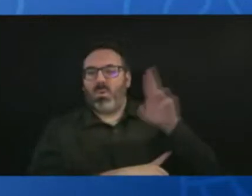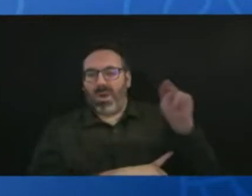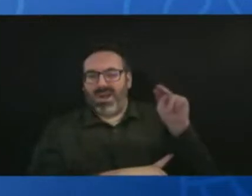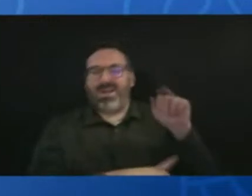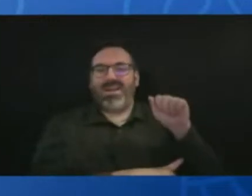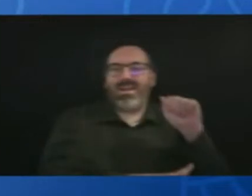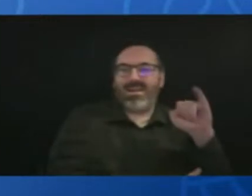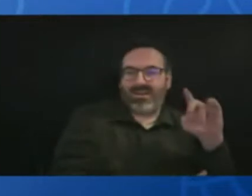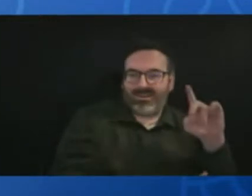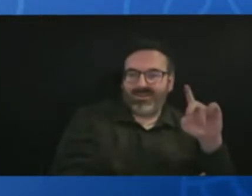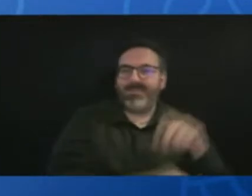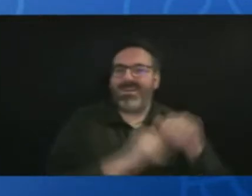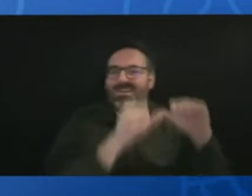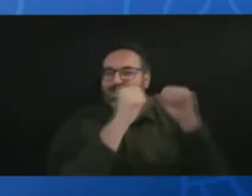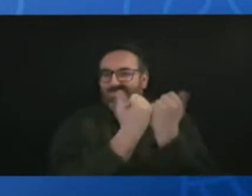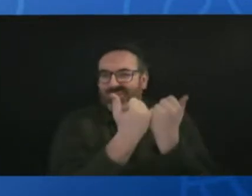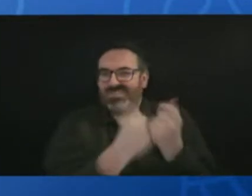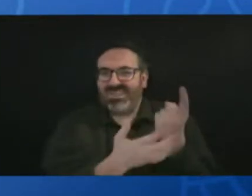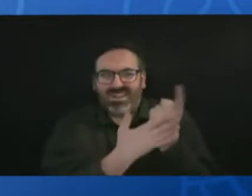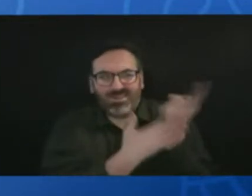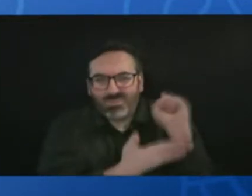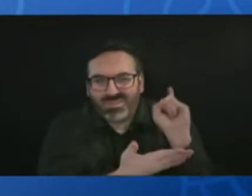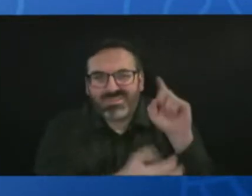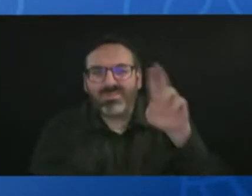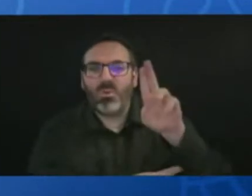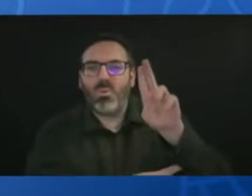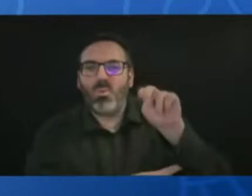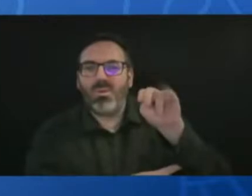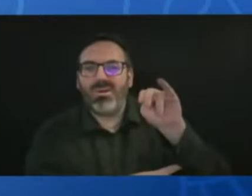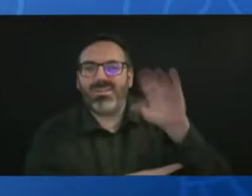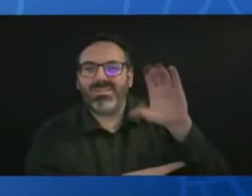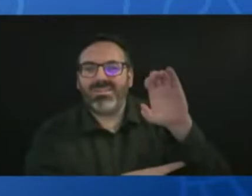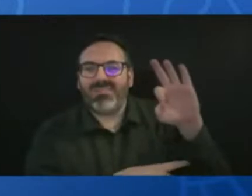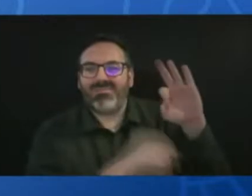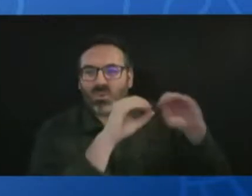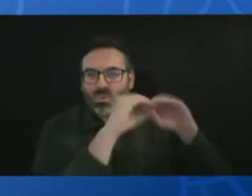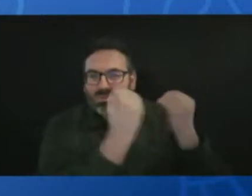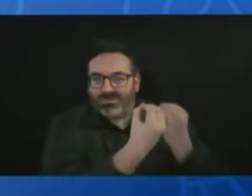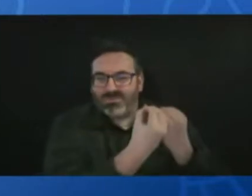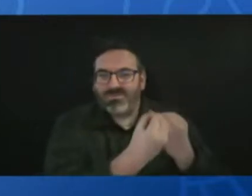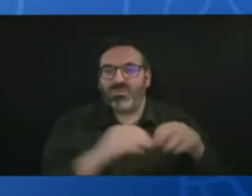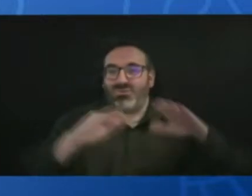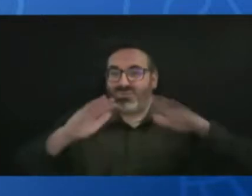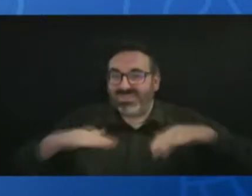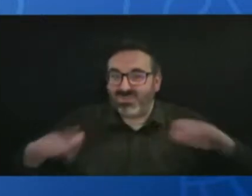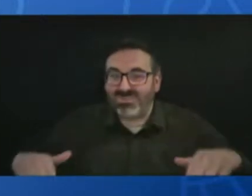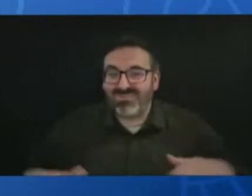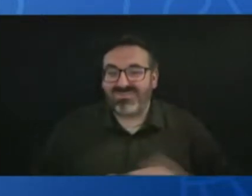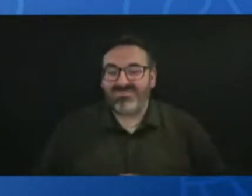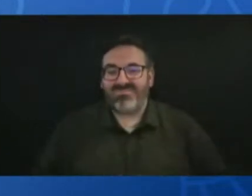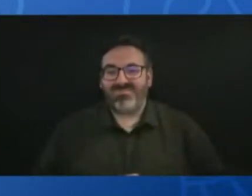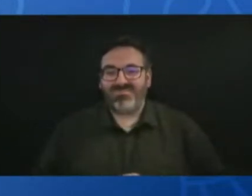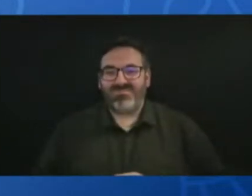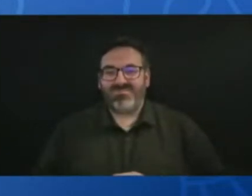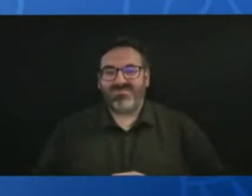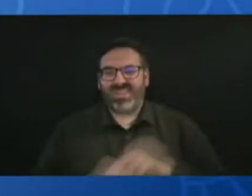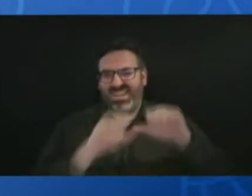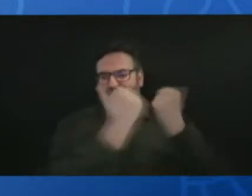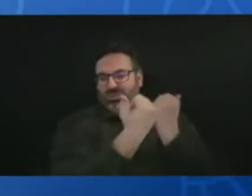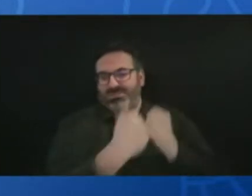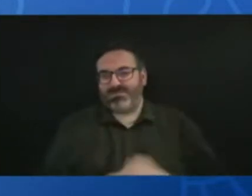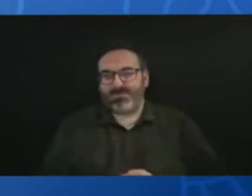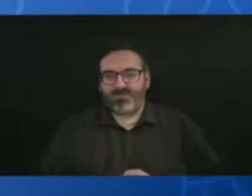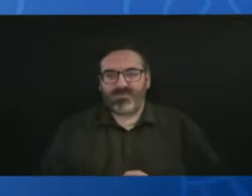Last week from the UNICEF, the children agency. Also last week from the UNHCR, the refugee agency. Basically, the bottom line